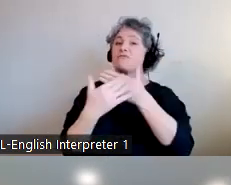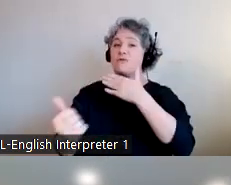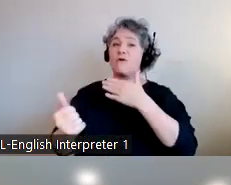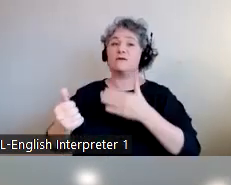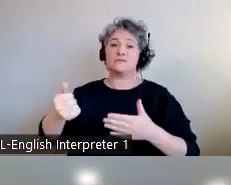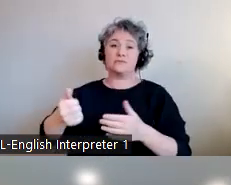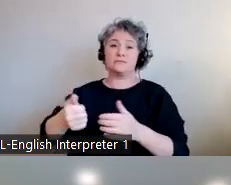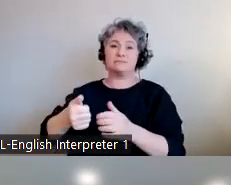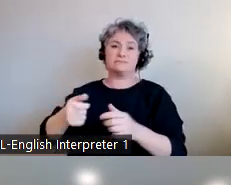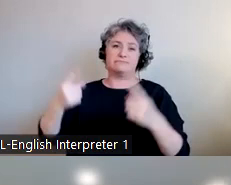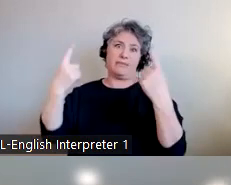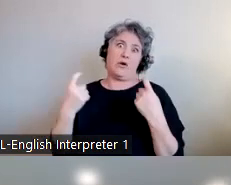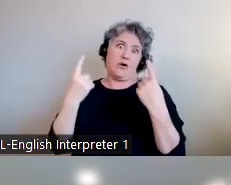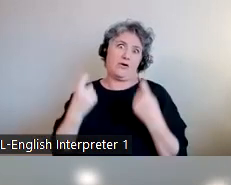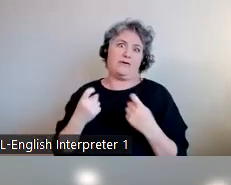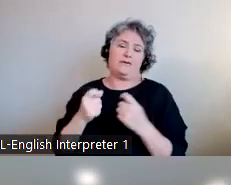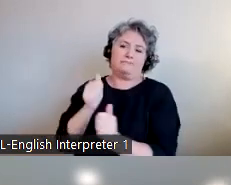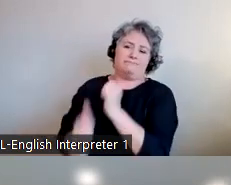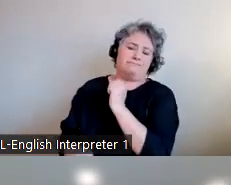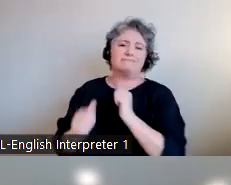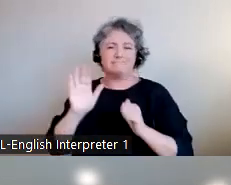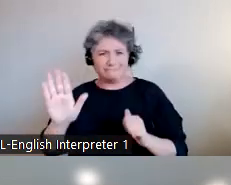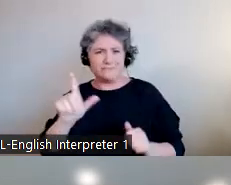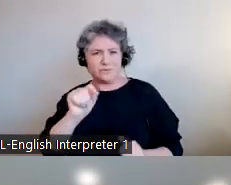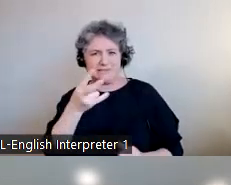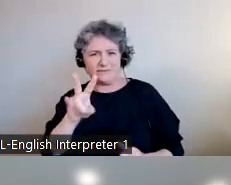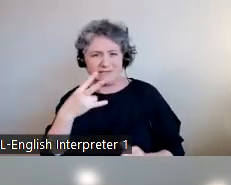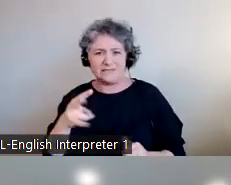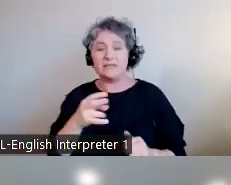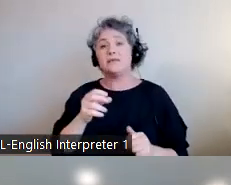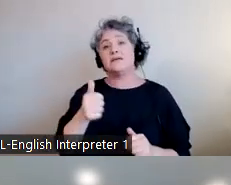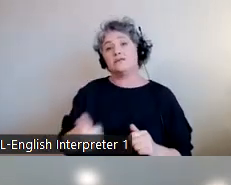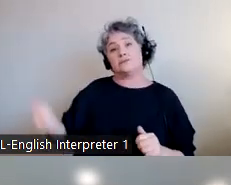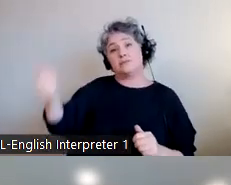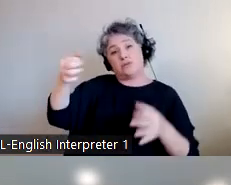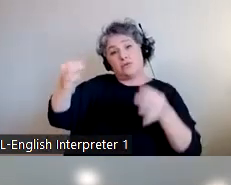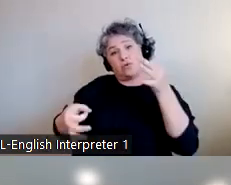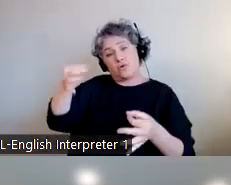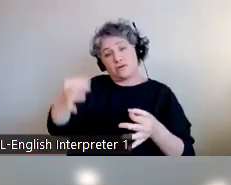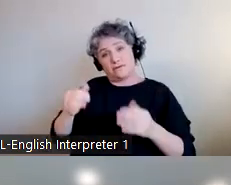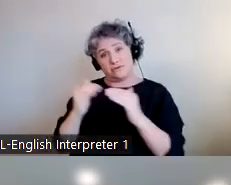of Justice and the Superior Court of Justice, as well as the Court of Appeal.